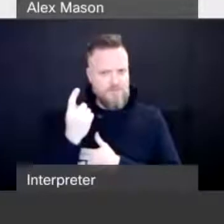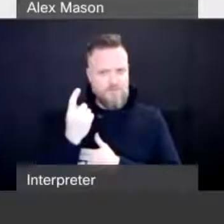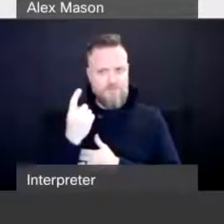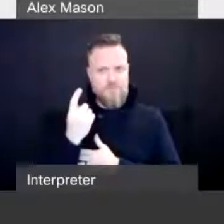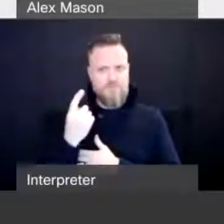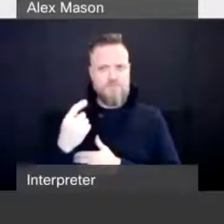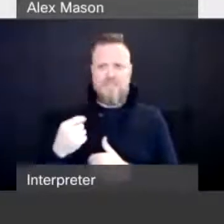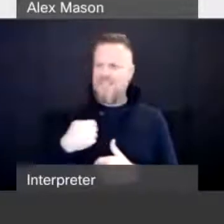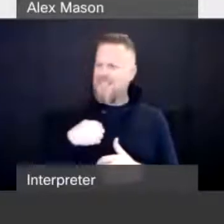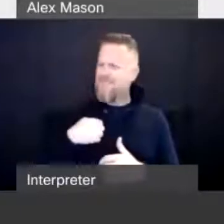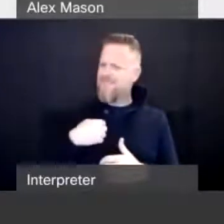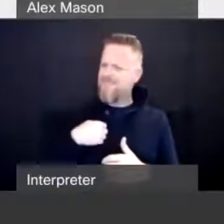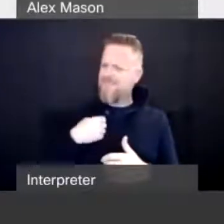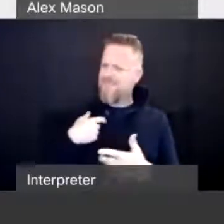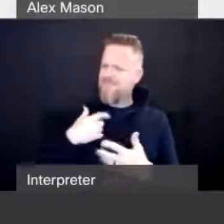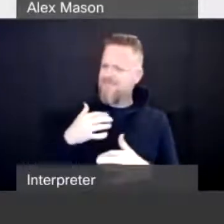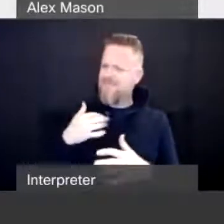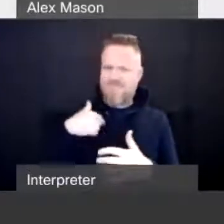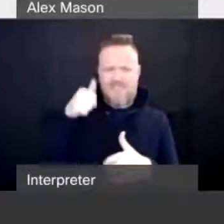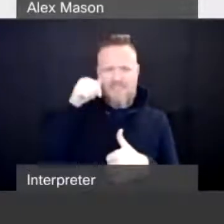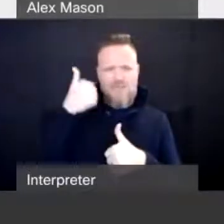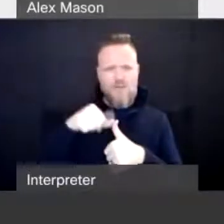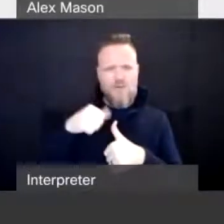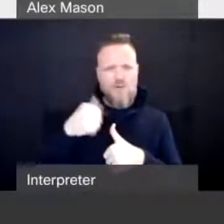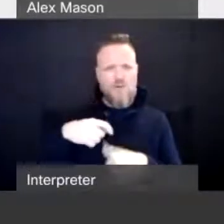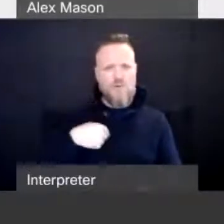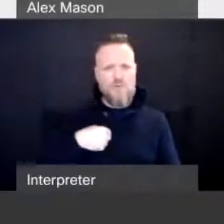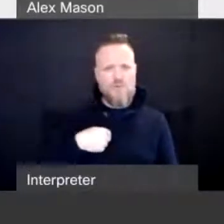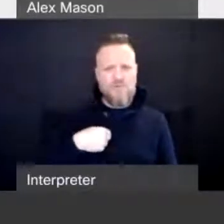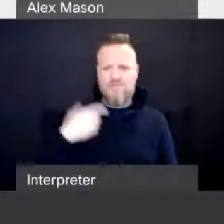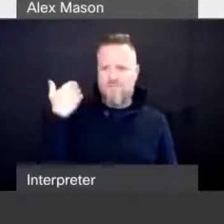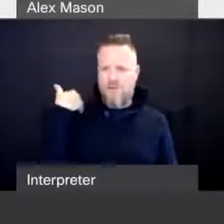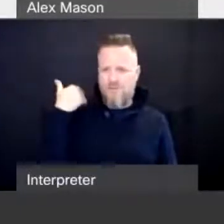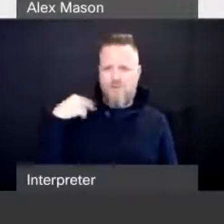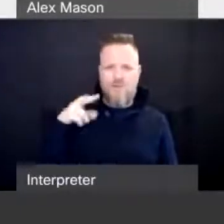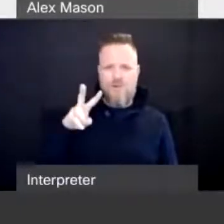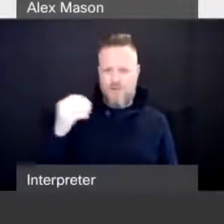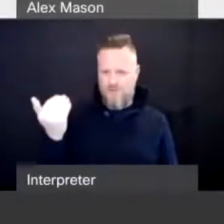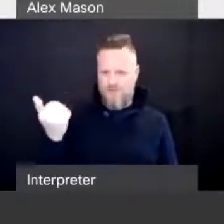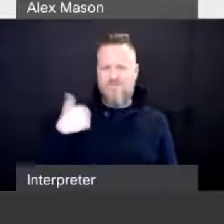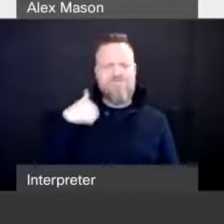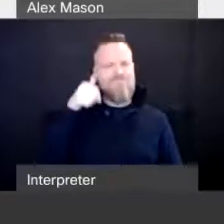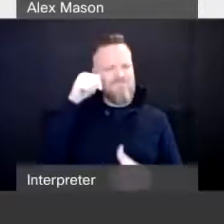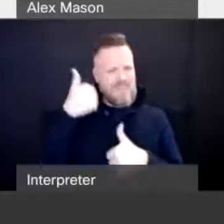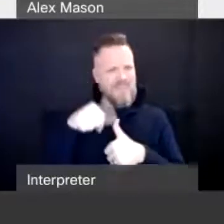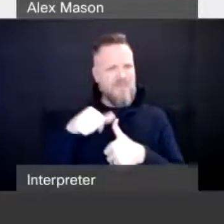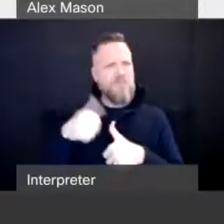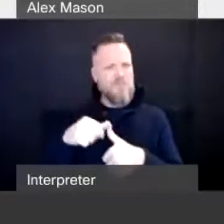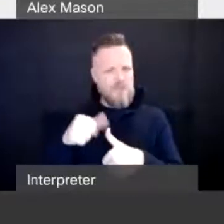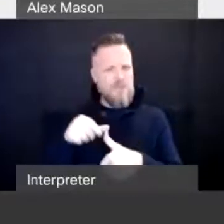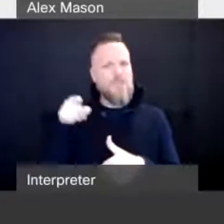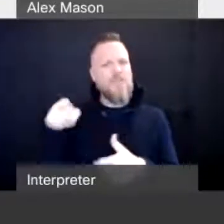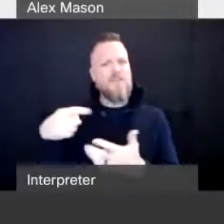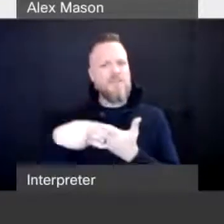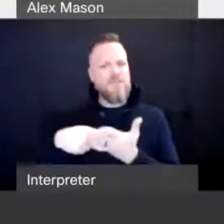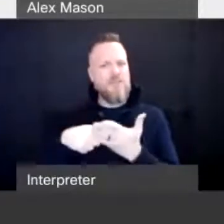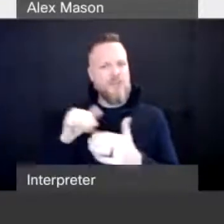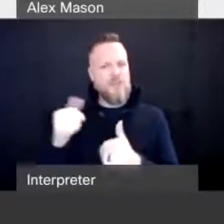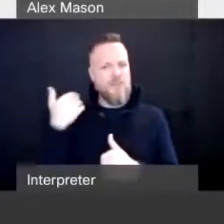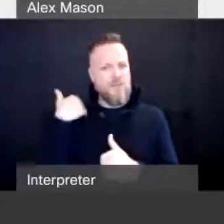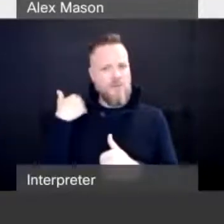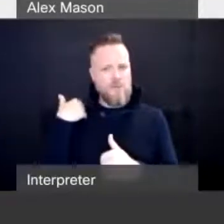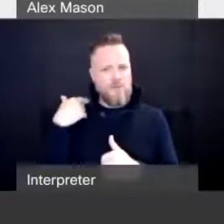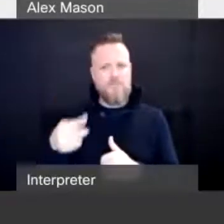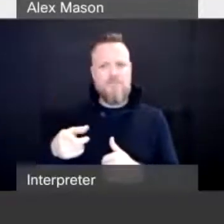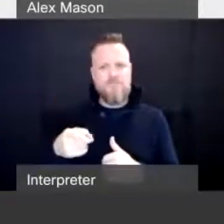of recall when I was here in 15, so I kind of recall a little bit when we talked about this change in